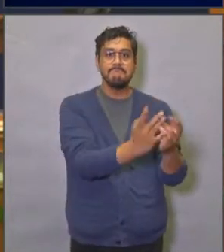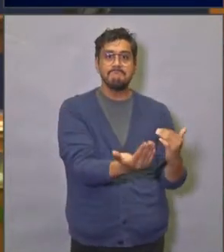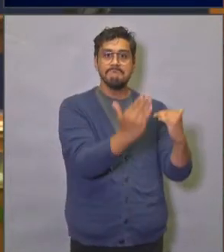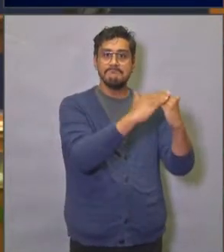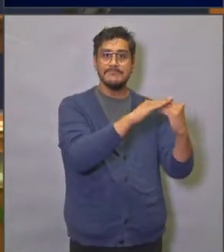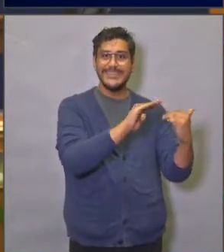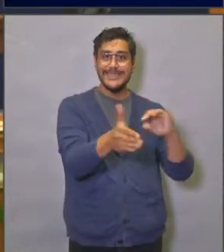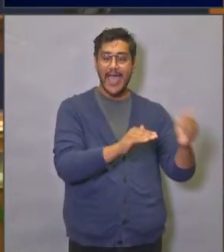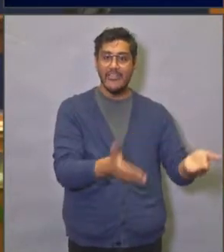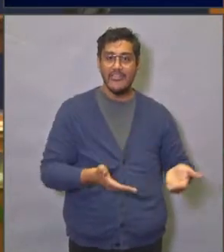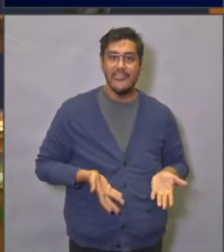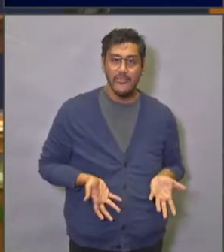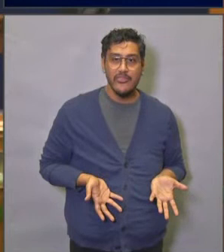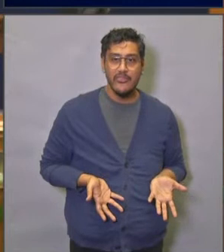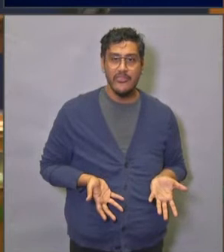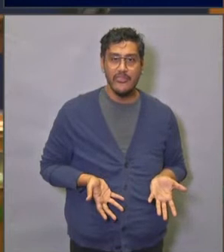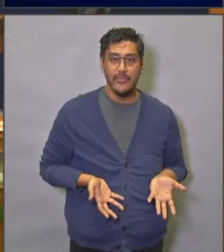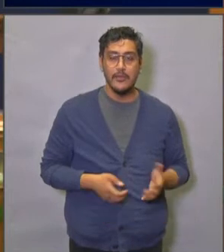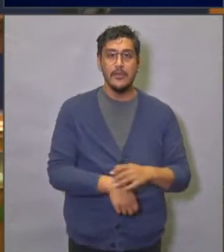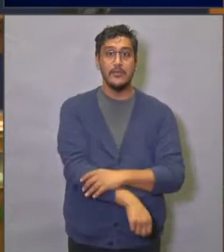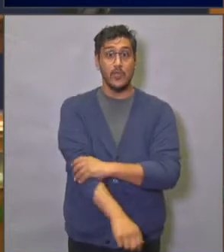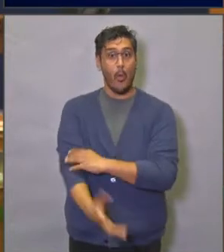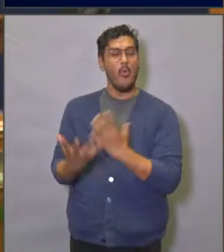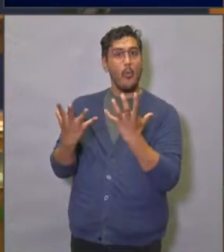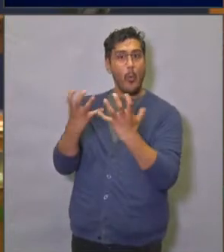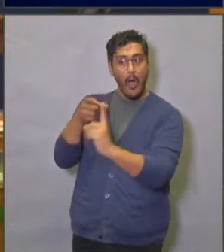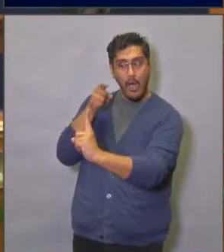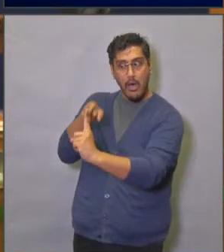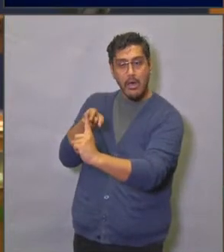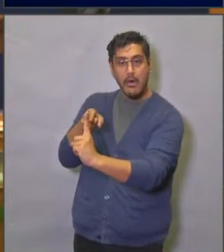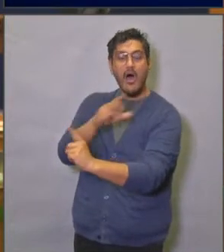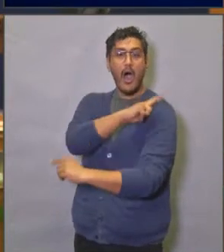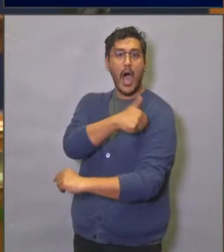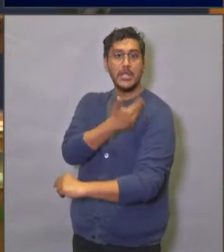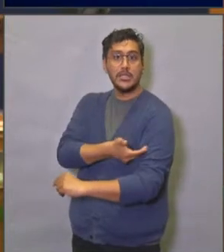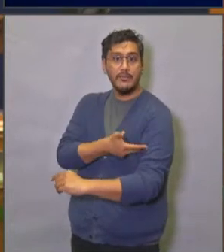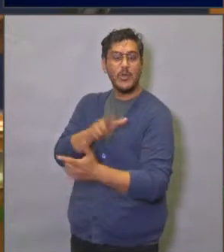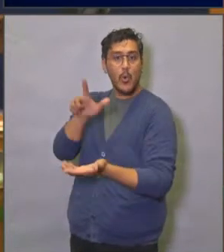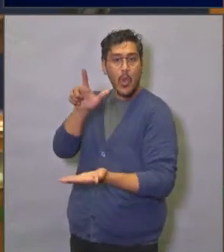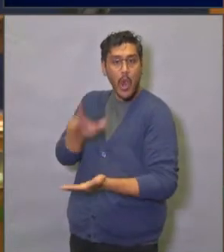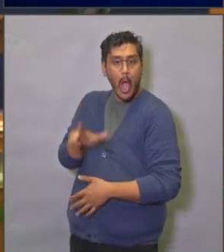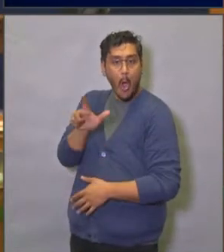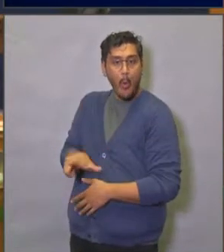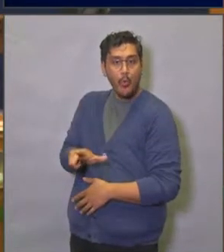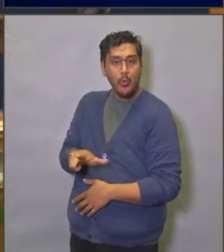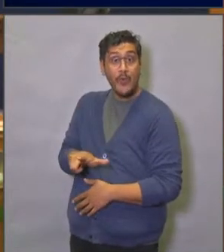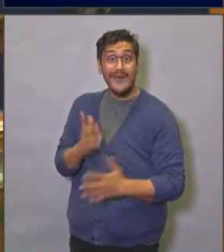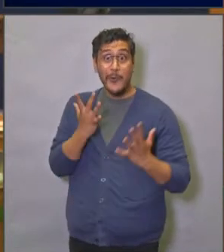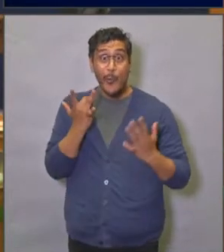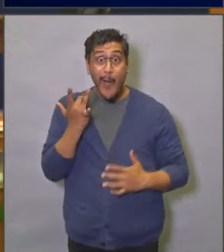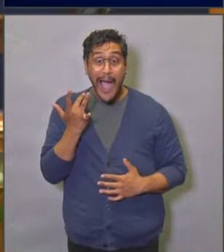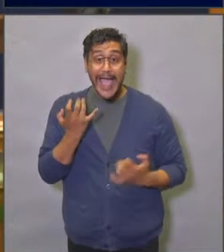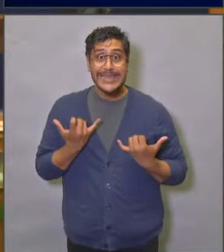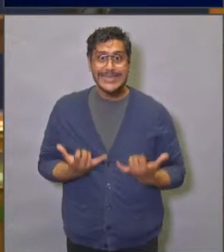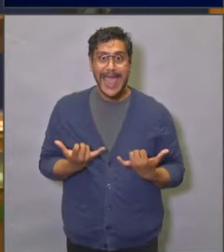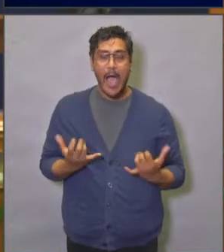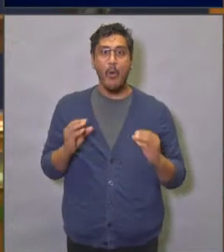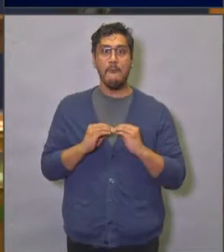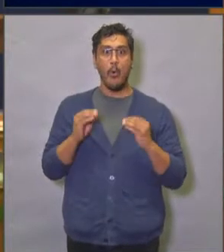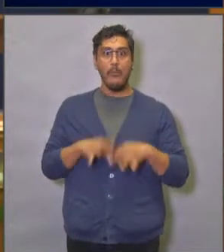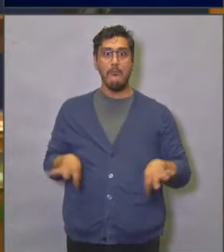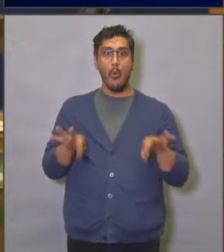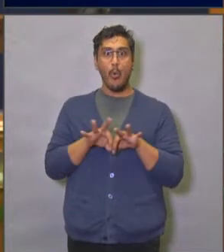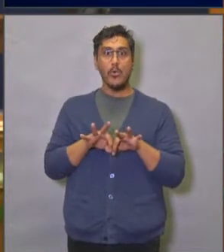have hospitalizations stay low, especially as we go into flu season, because we'll need to make sure we